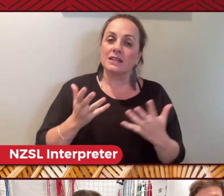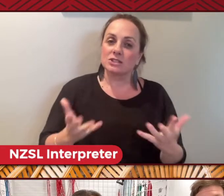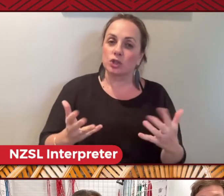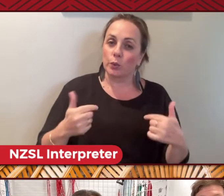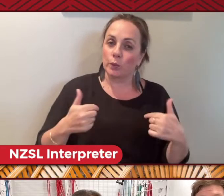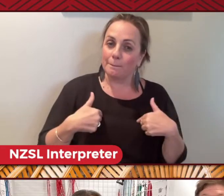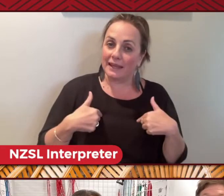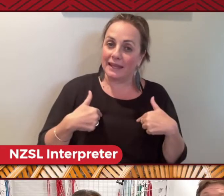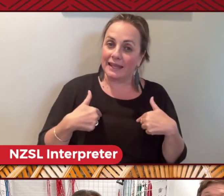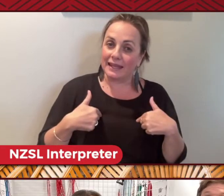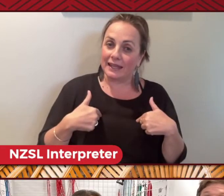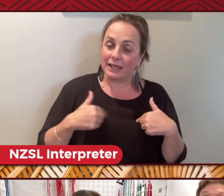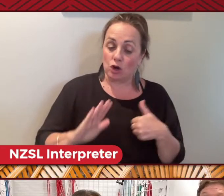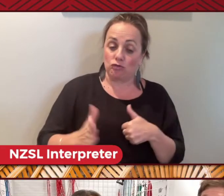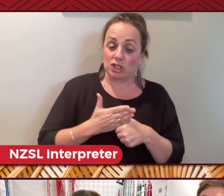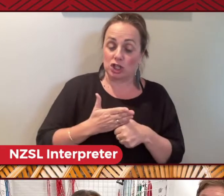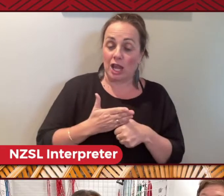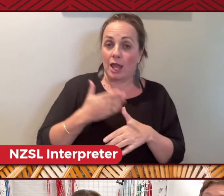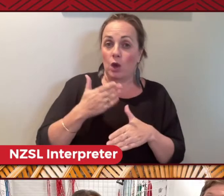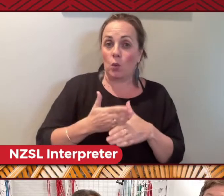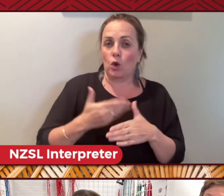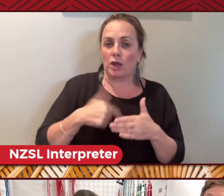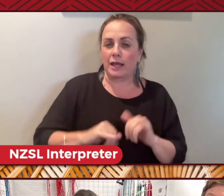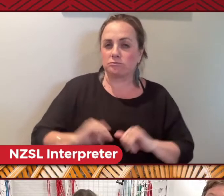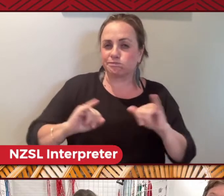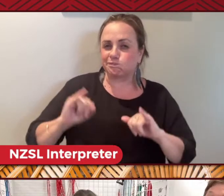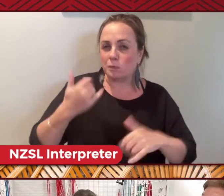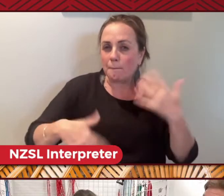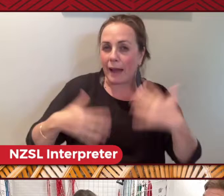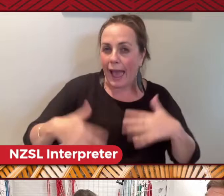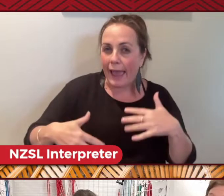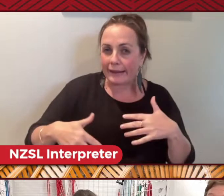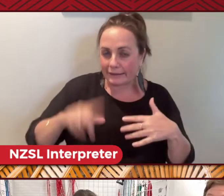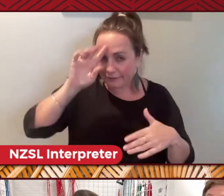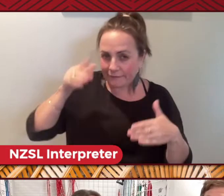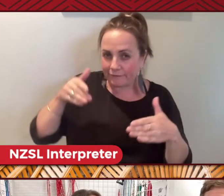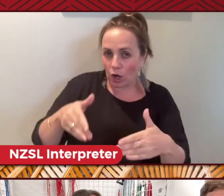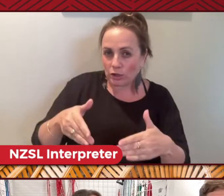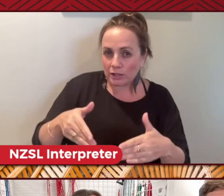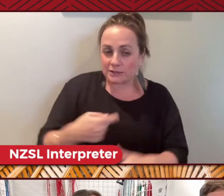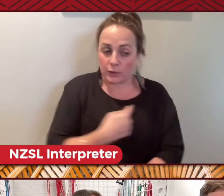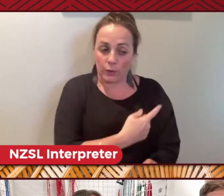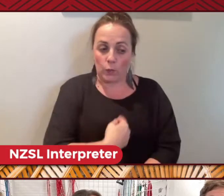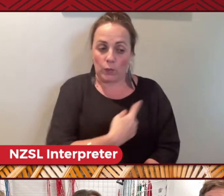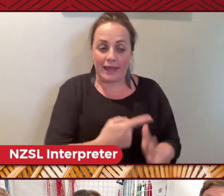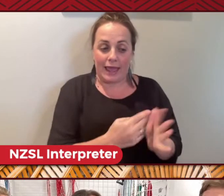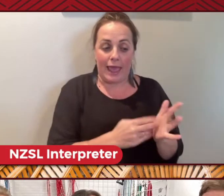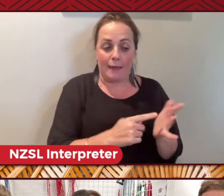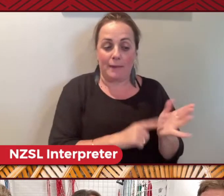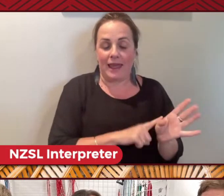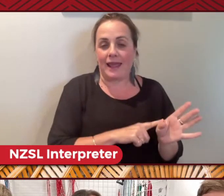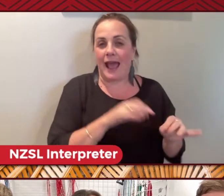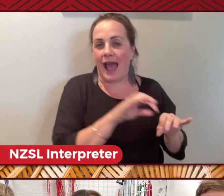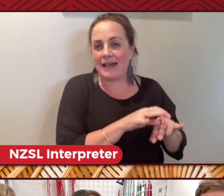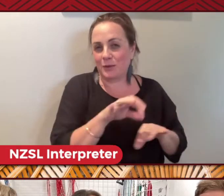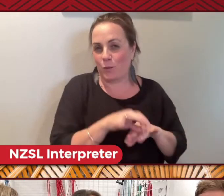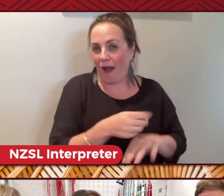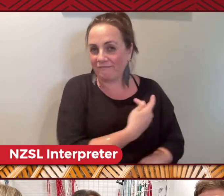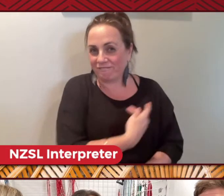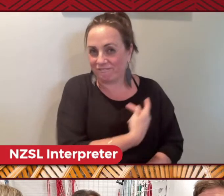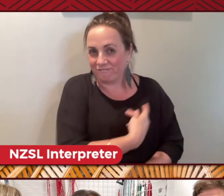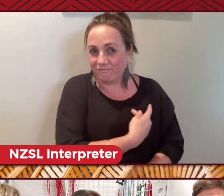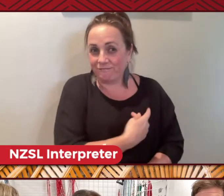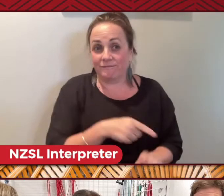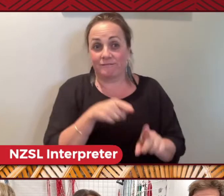I originally worked in chronic pain, and then Emily and I are husband and wife. So Emily's been working in pediatrics